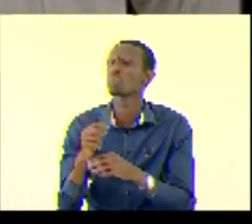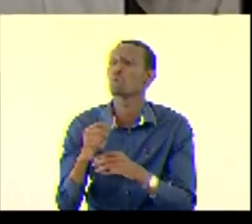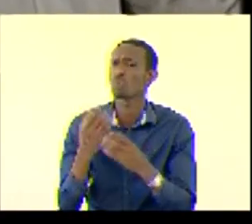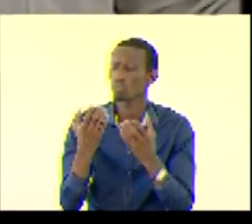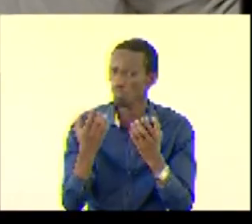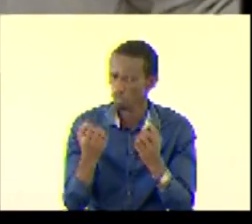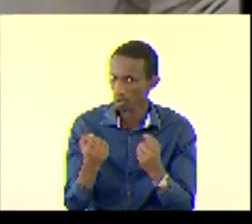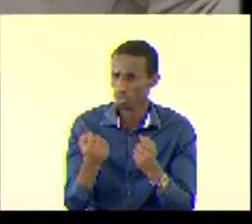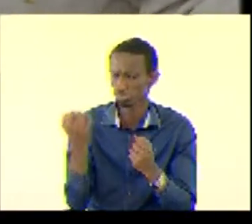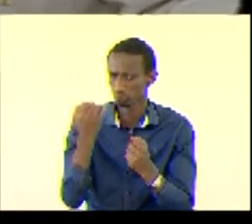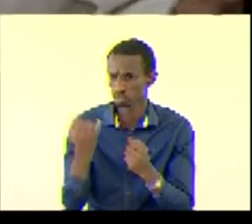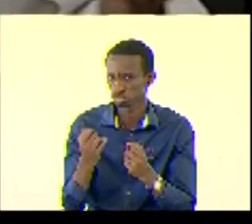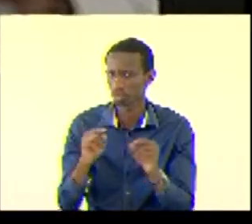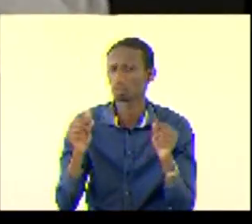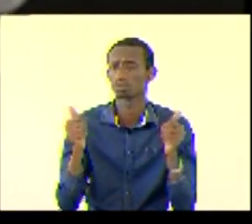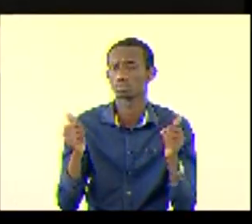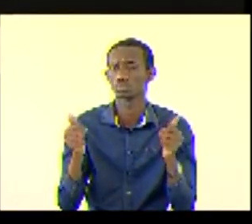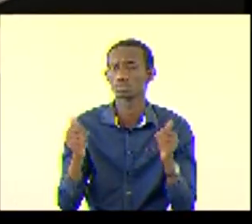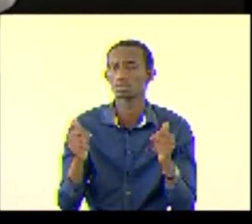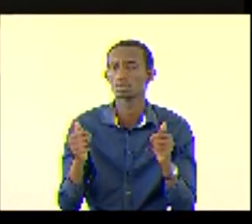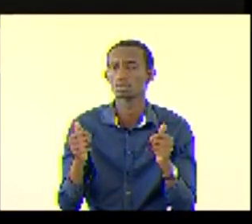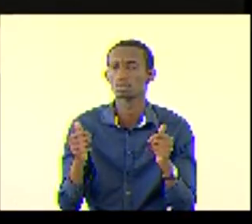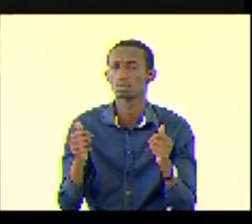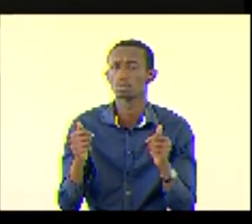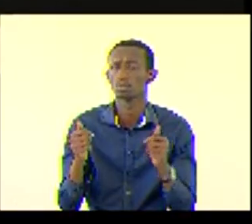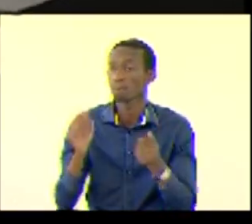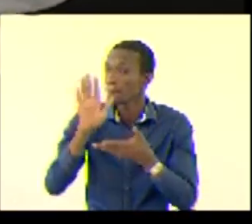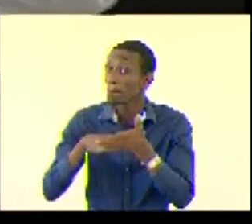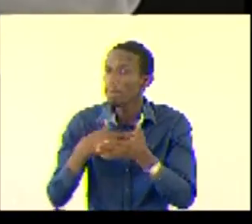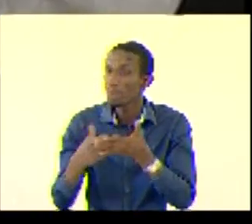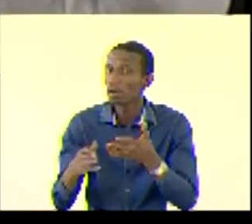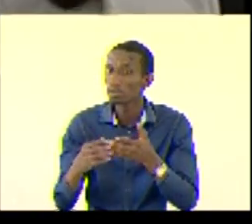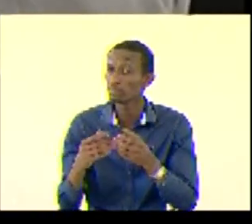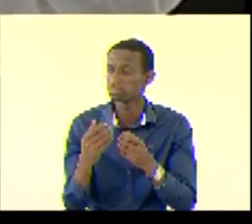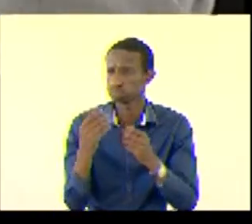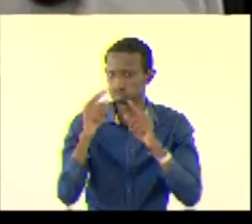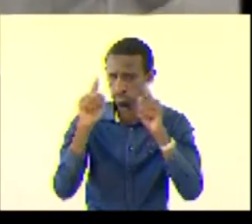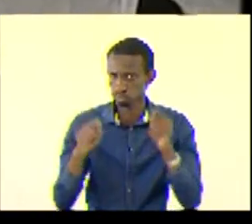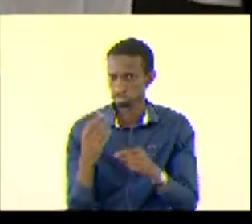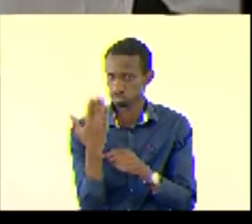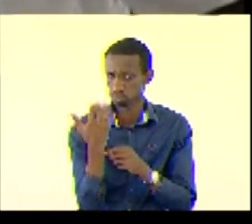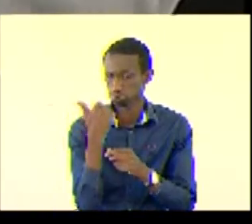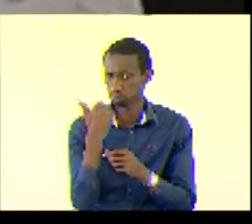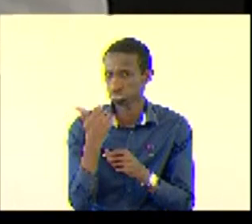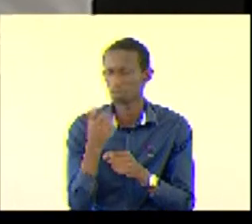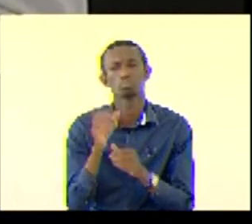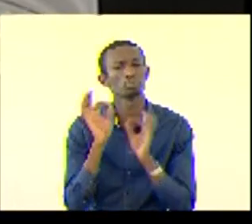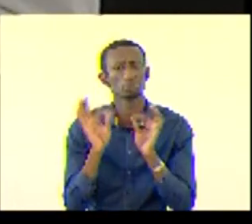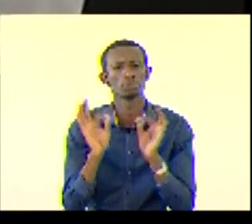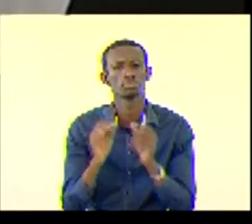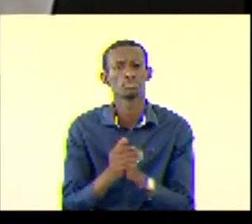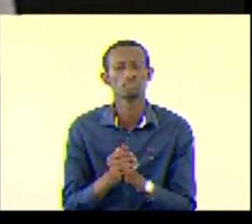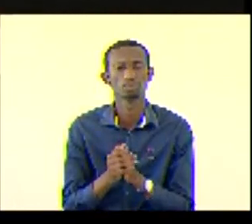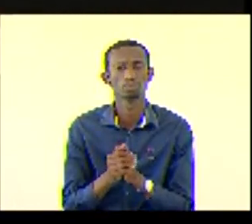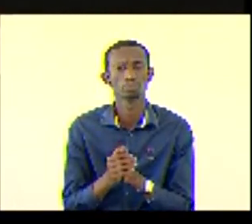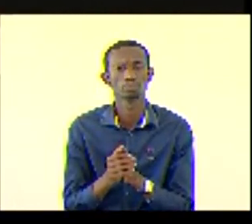you use a plain paper, you won't get the exact, accurate values.